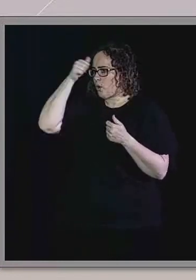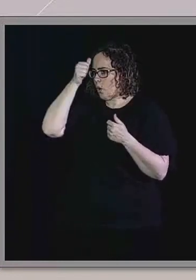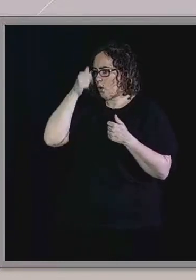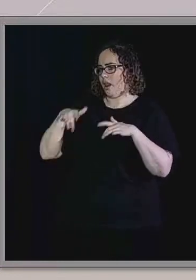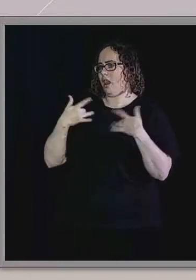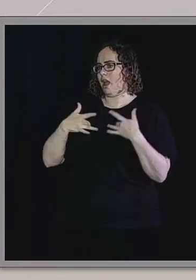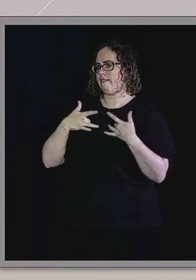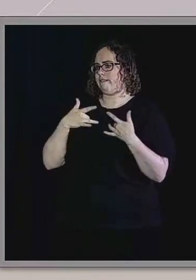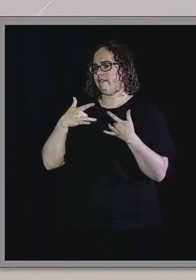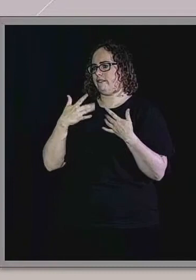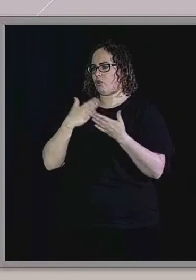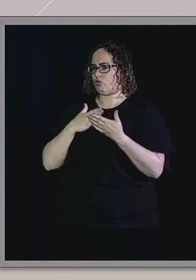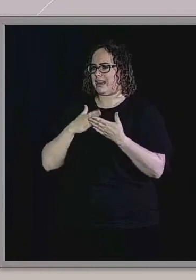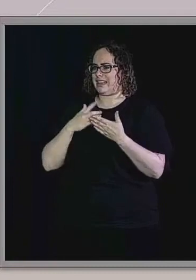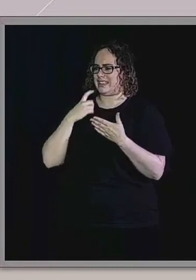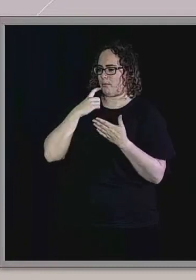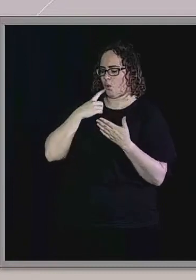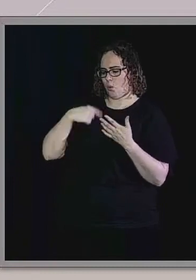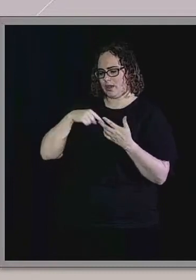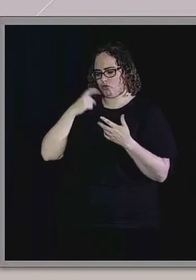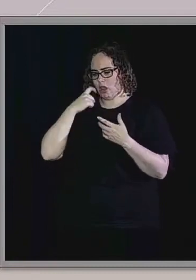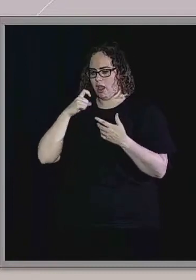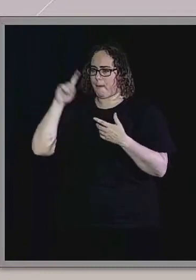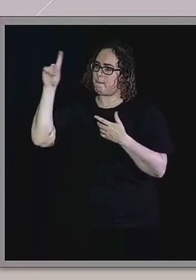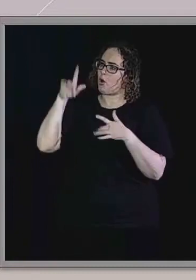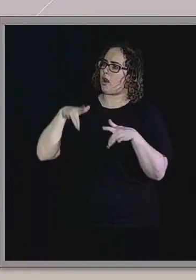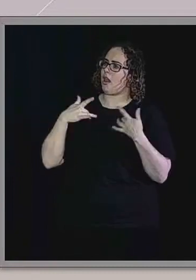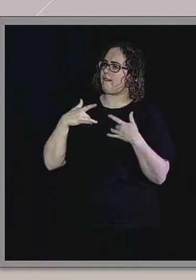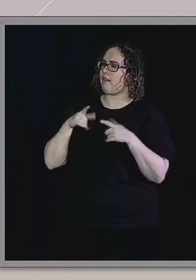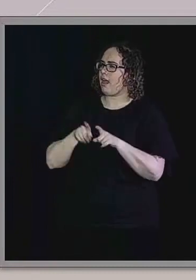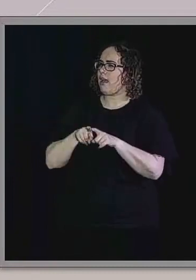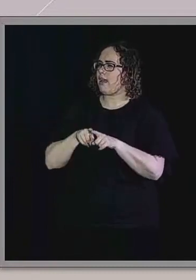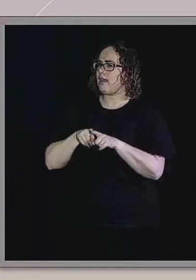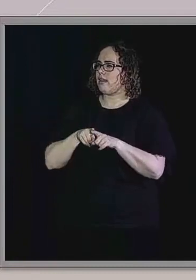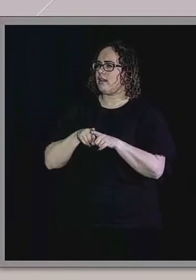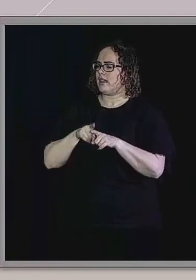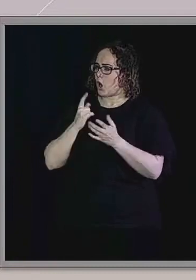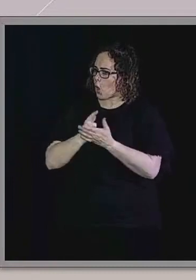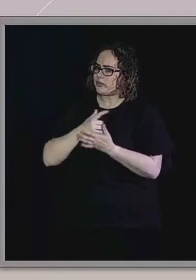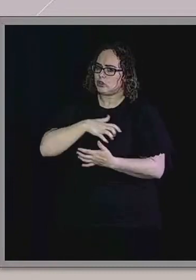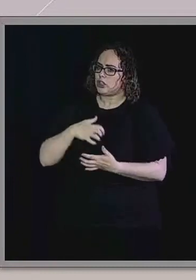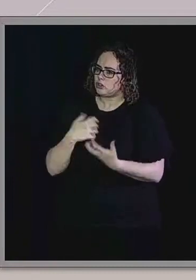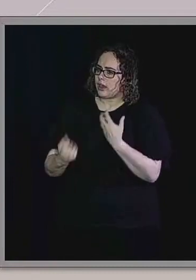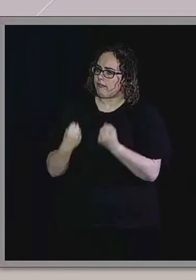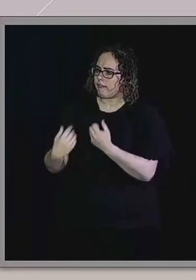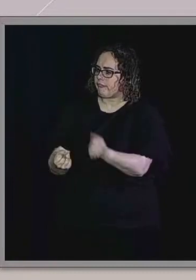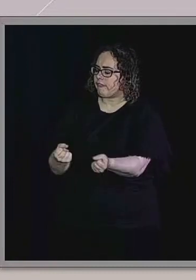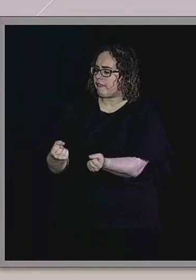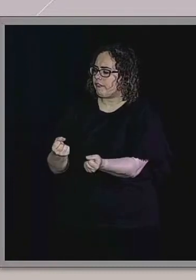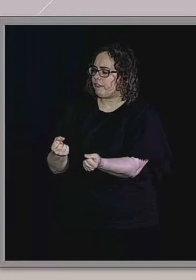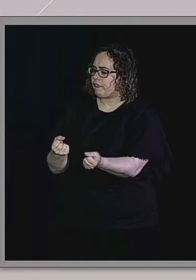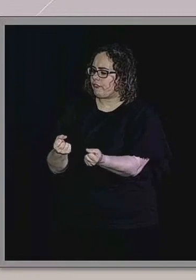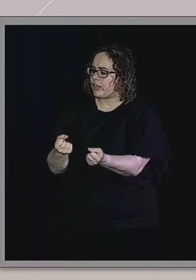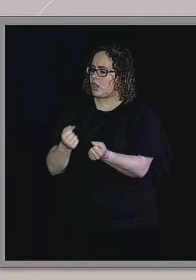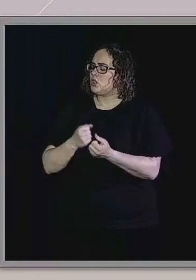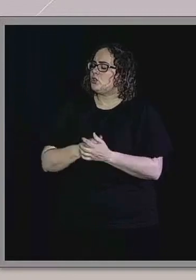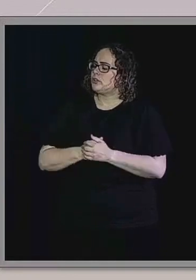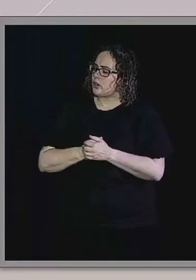and can't do. And living contemporary life is more of those challenges. So